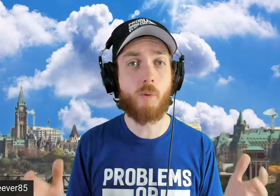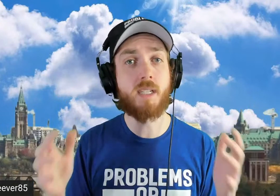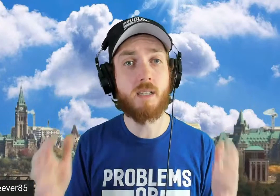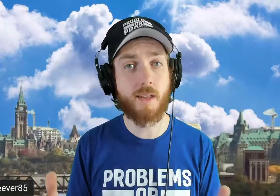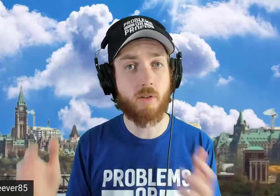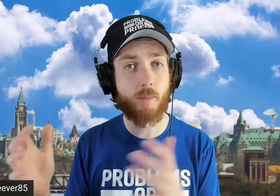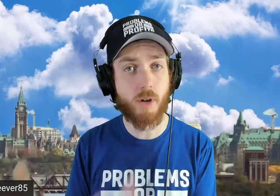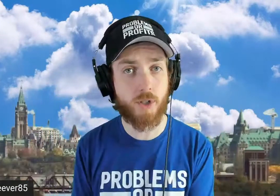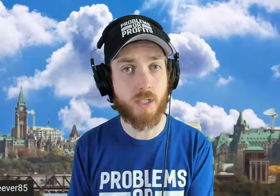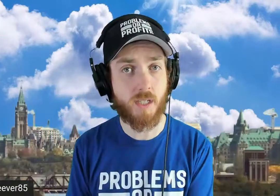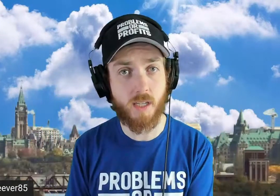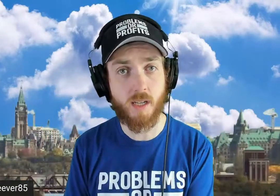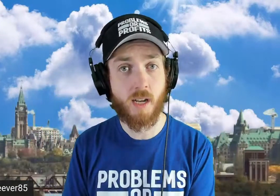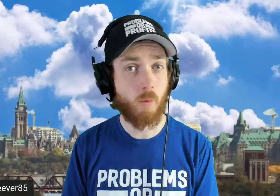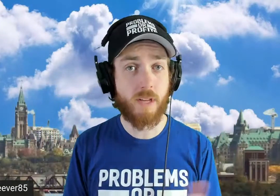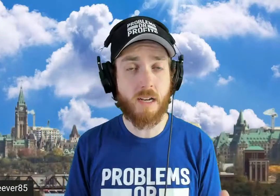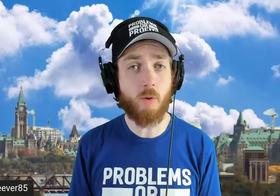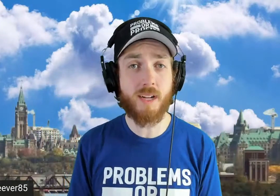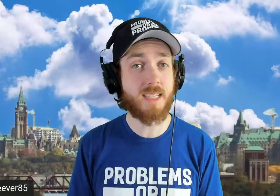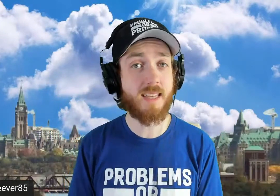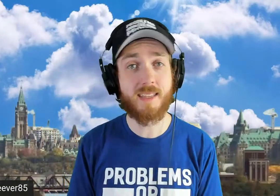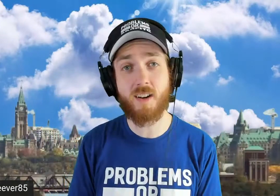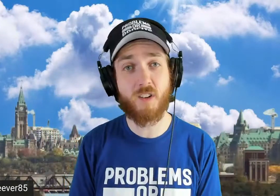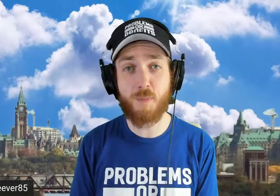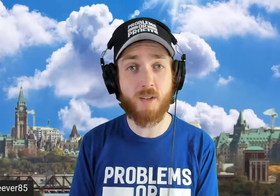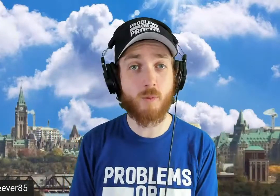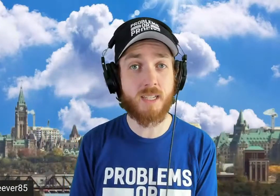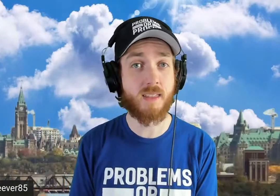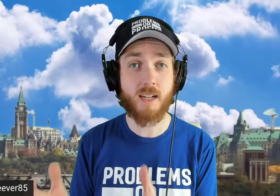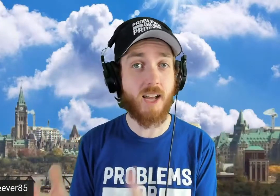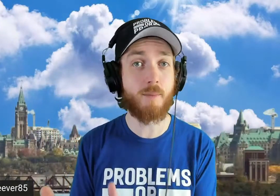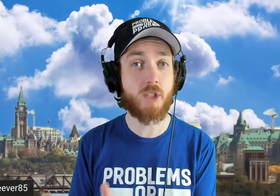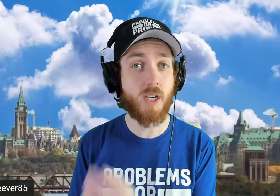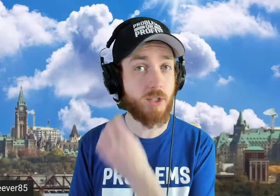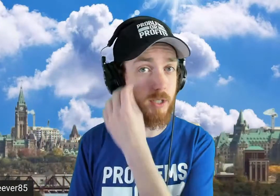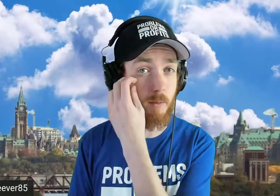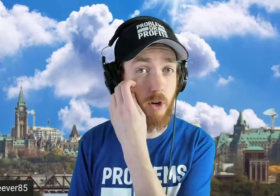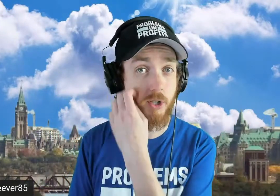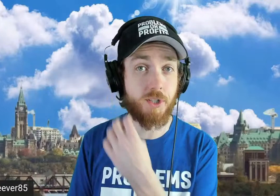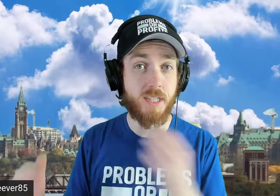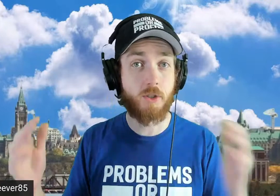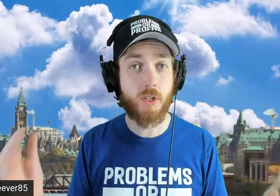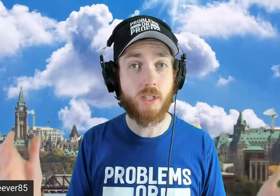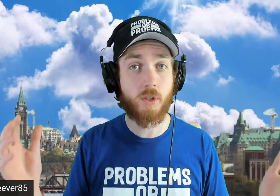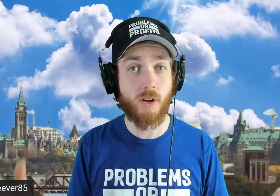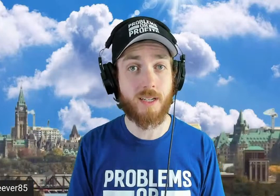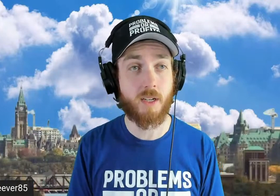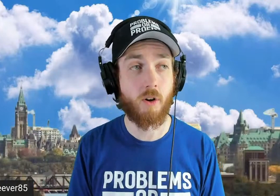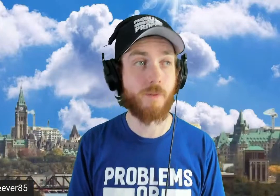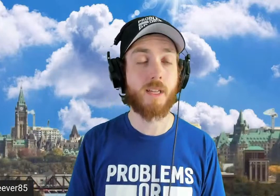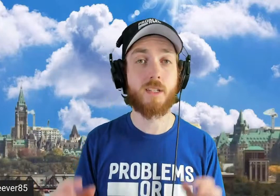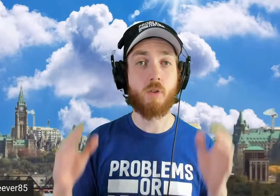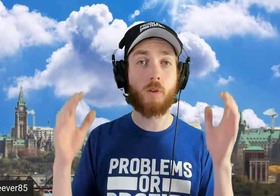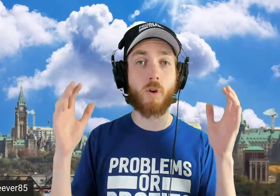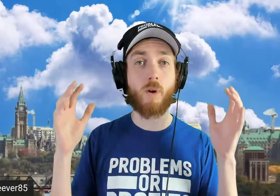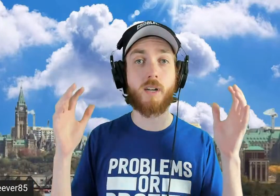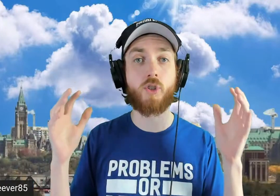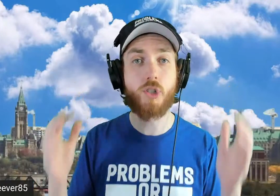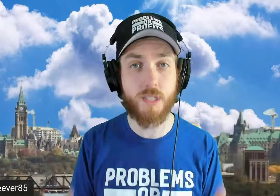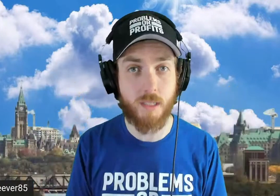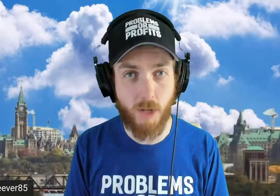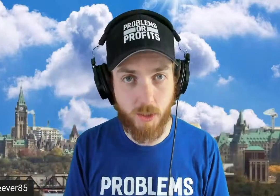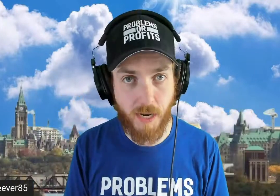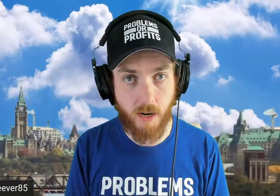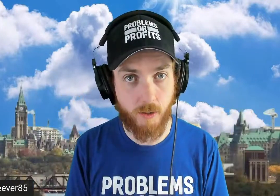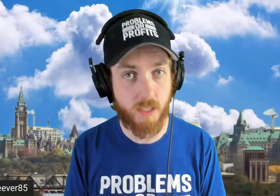There's always another emergency. We can already see the narrative being written that climate change is an emergency just as great as COVID. And so it requires